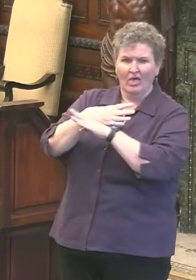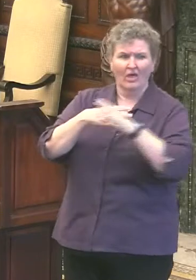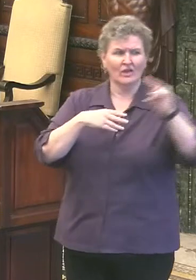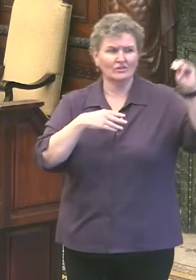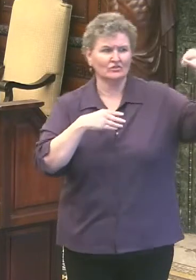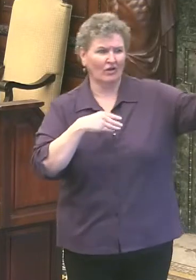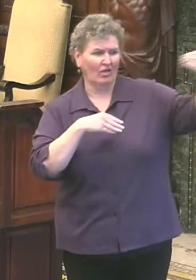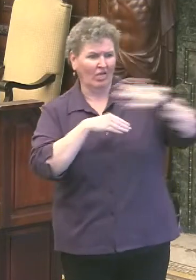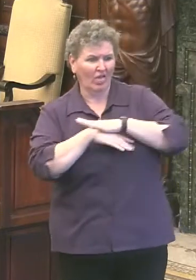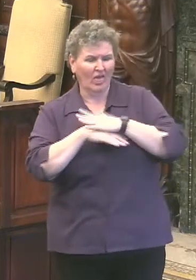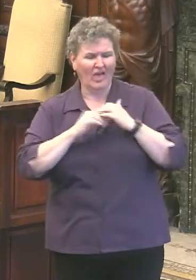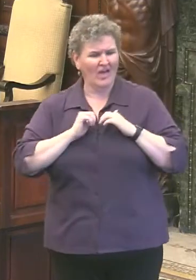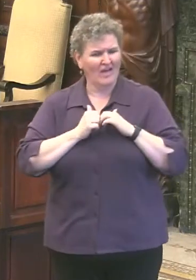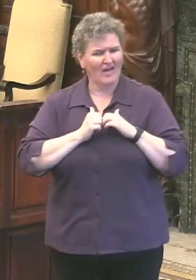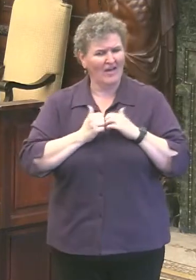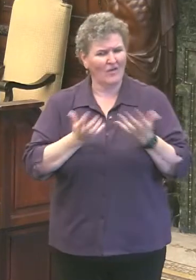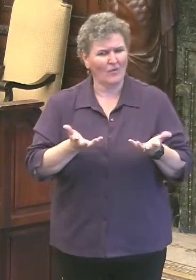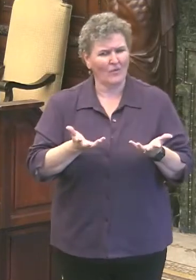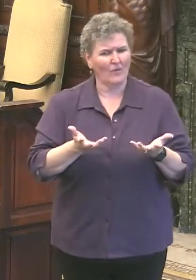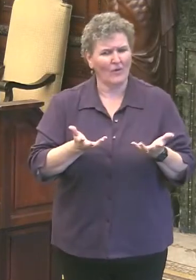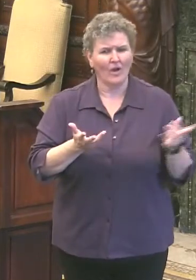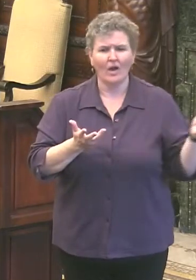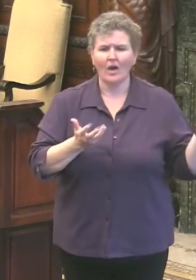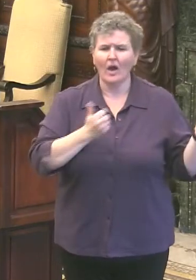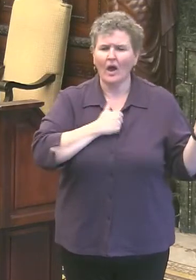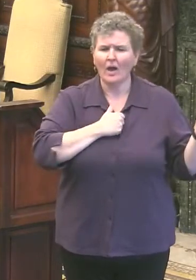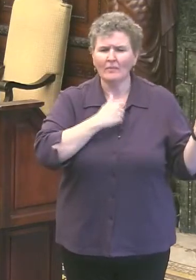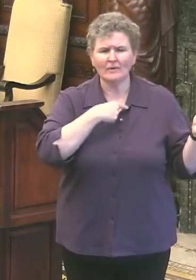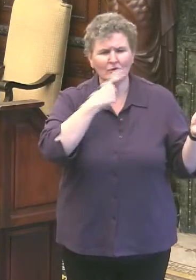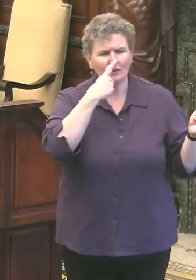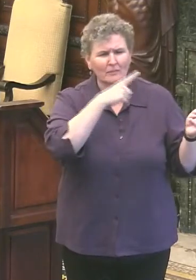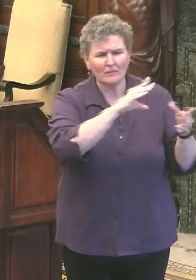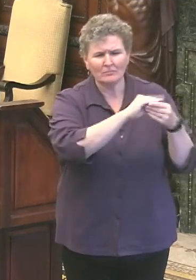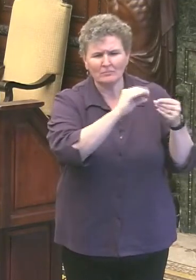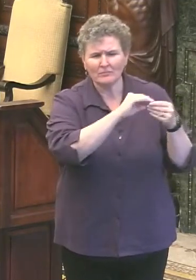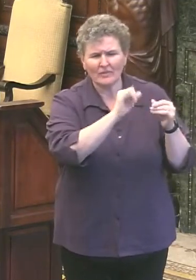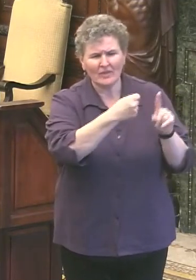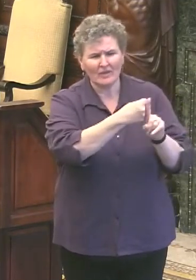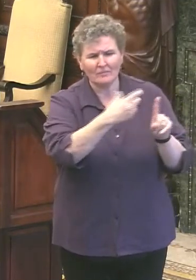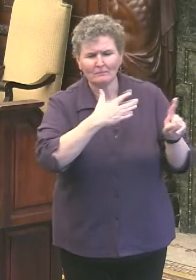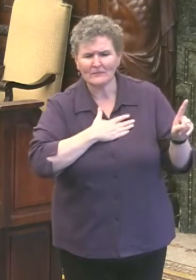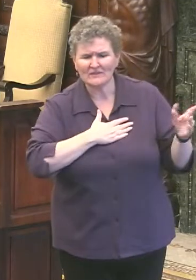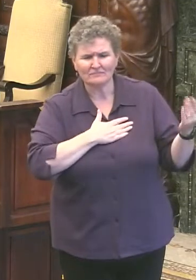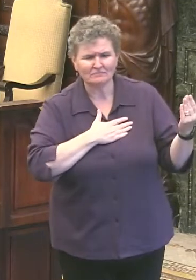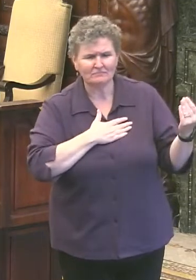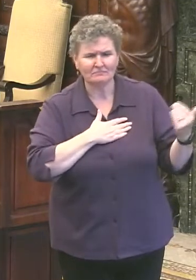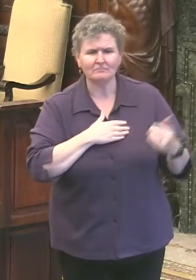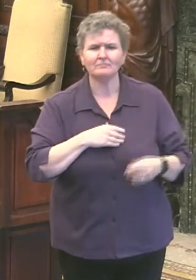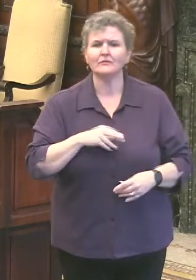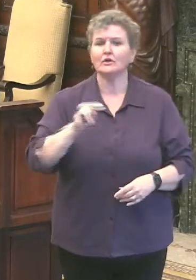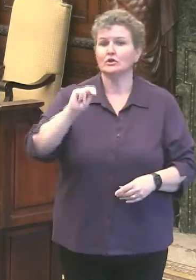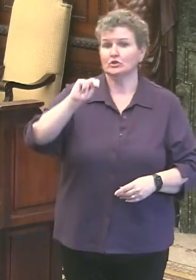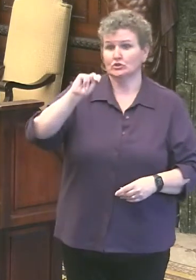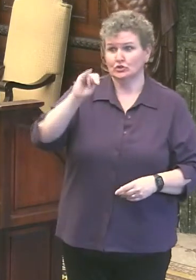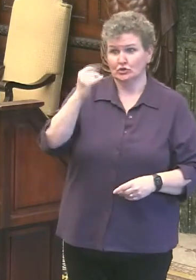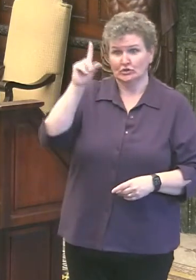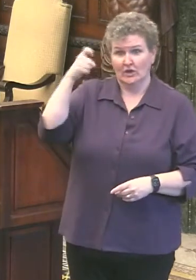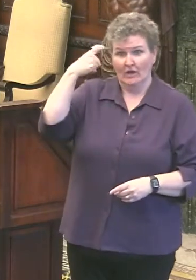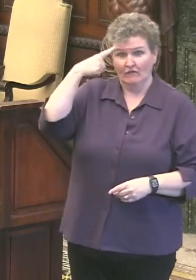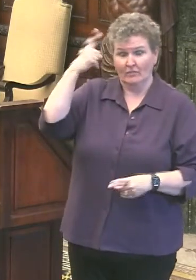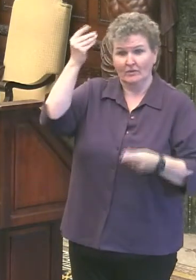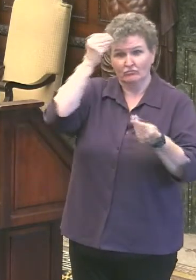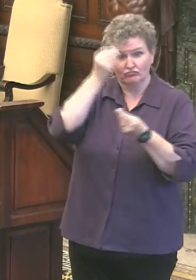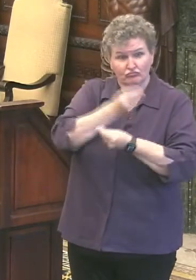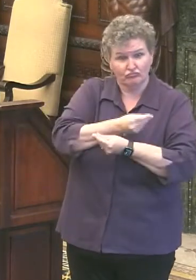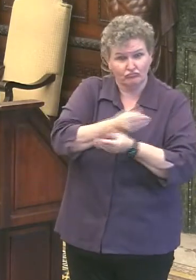I'm sorry, I missed part of the questions there. Could you say that one more time, Armando? Yes, the New Jersey governor has made an announcement and an alert about